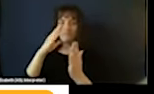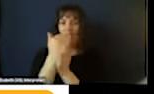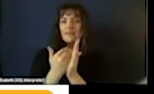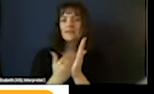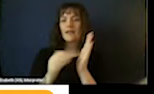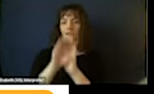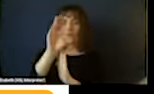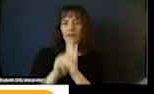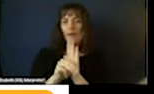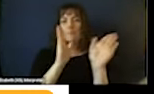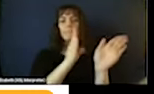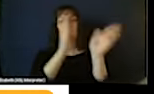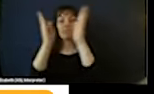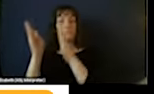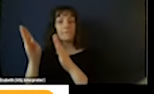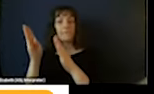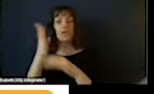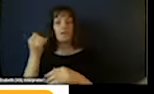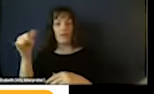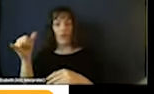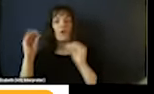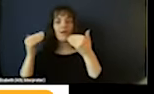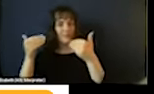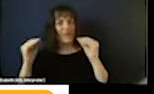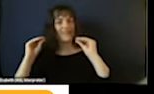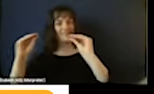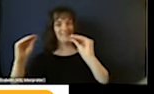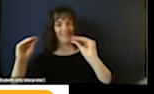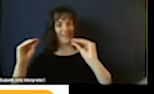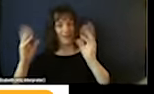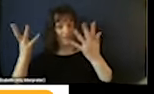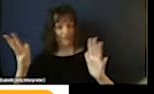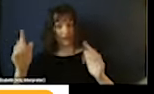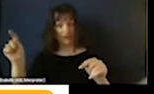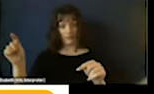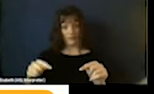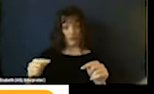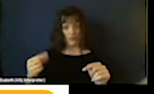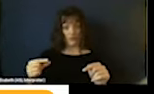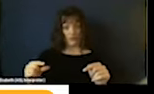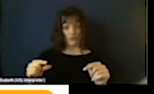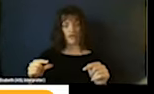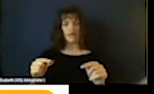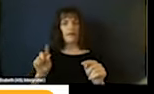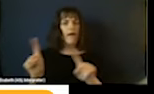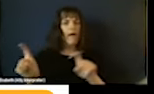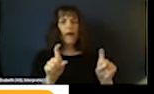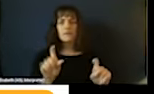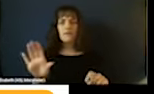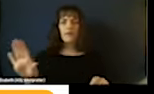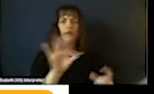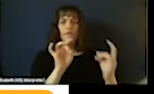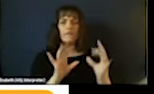ask for feedback. Ask if there were any unforeseen barriers that you can remove the next time you teach. And when you ask for feedback,